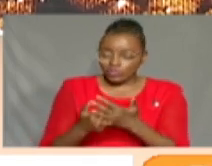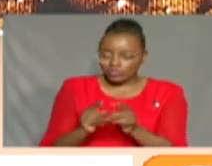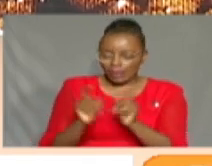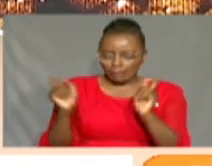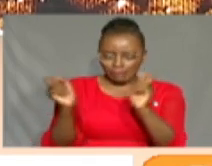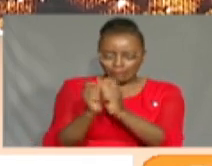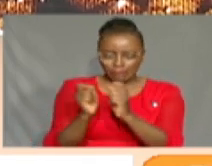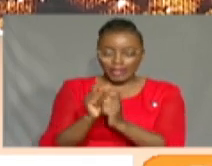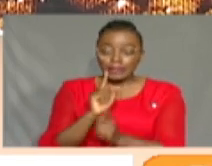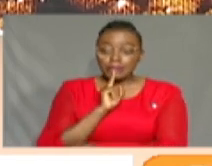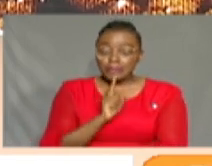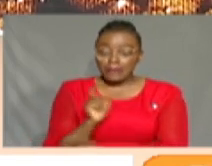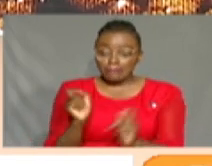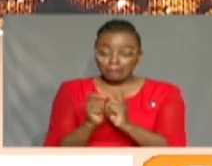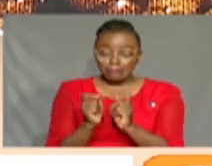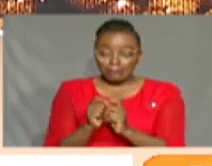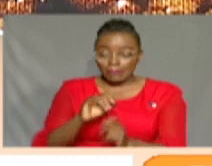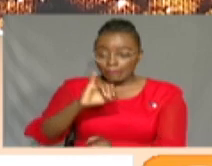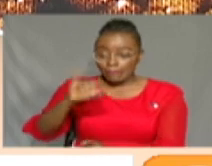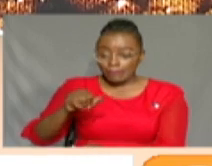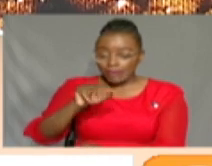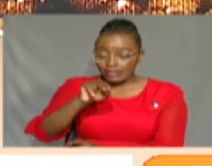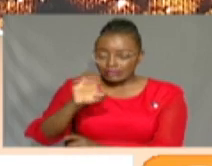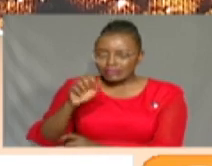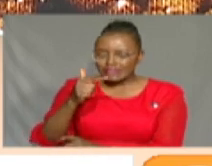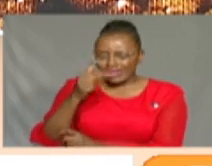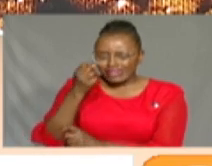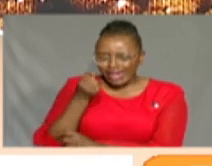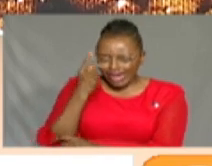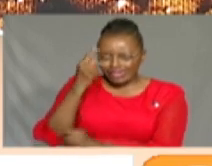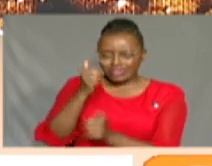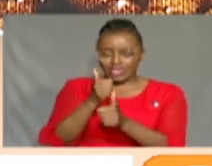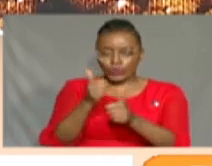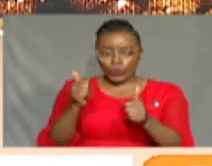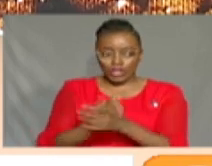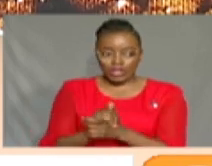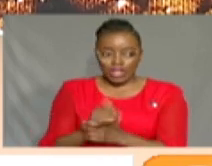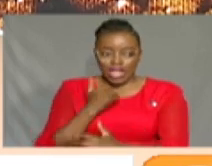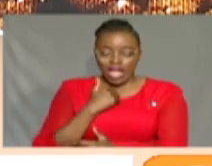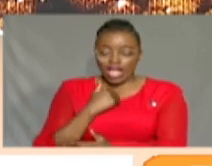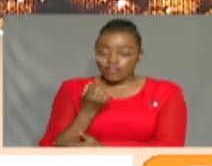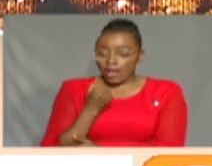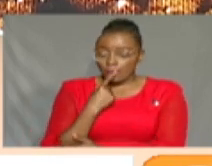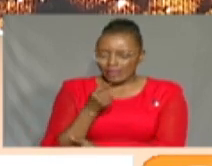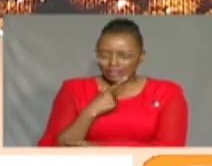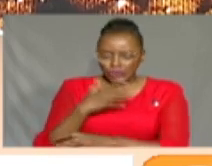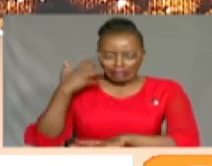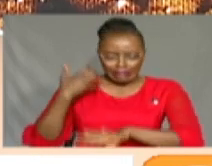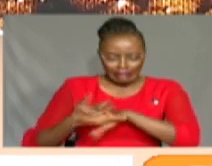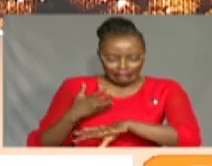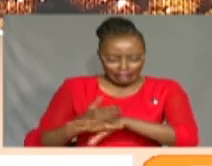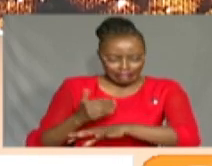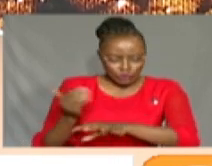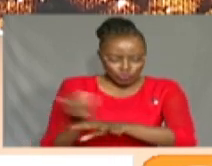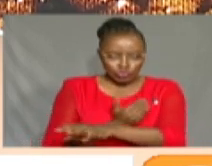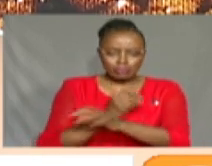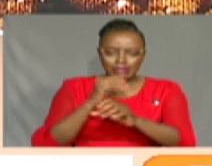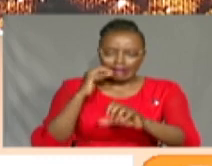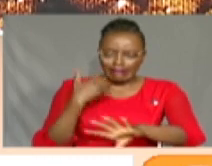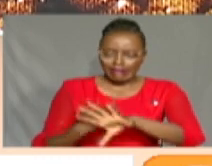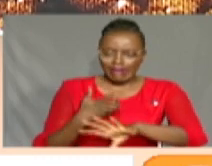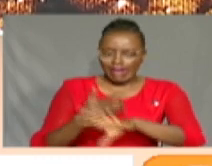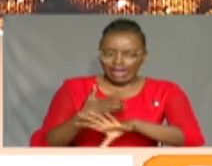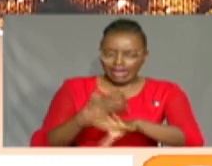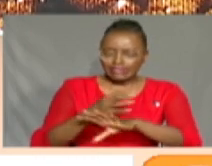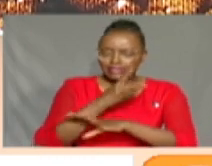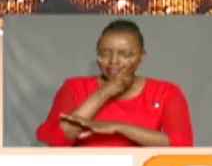pain. Pain that one Janet Aoko knows all too well. She's had a medically stubborn wound that just won't